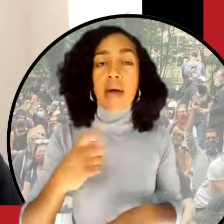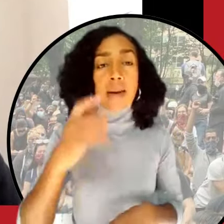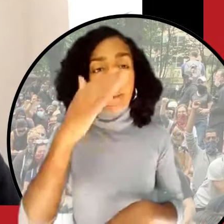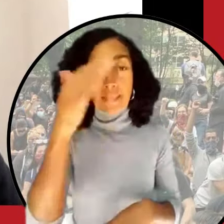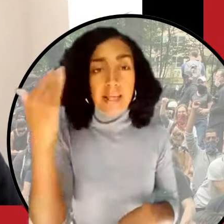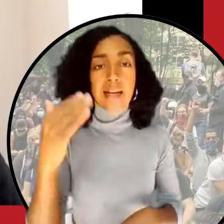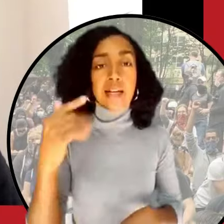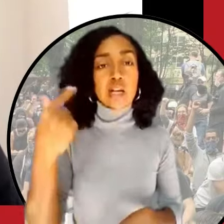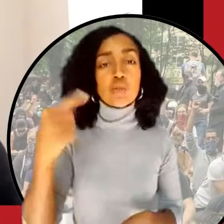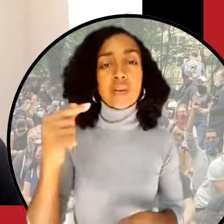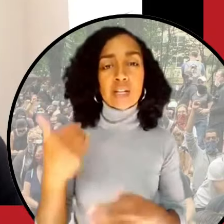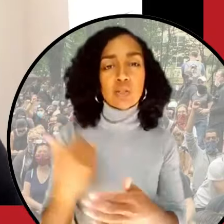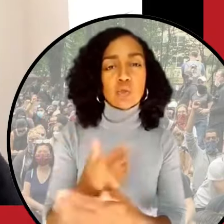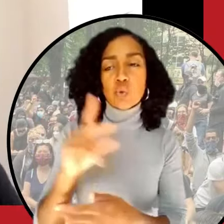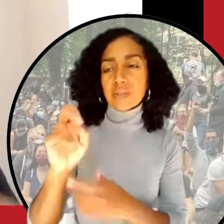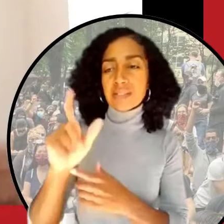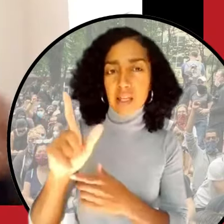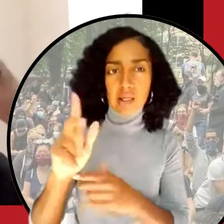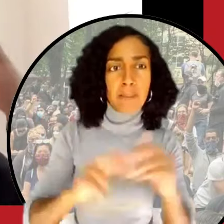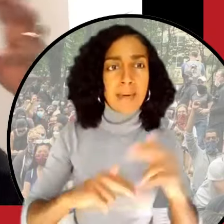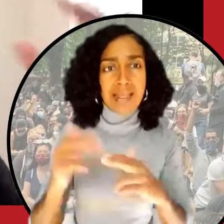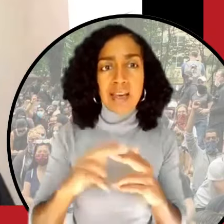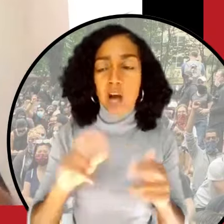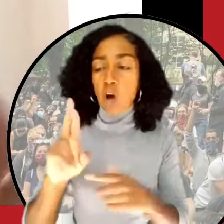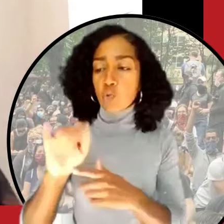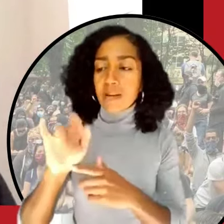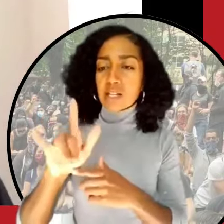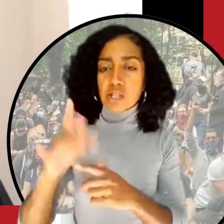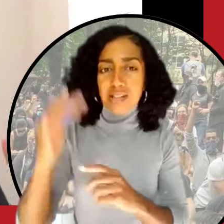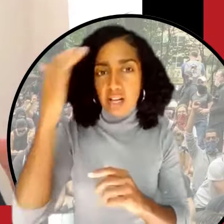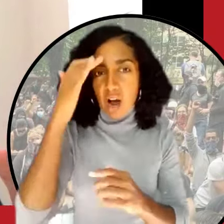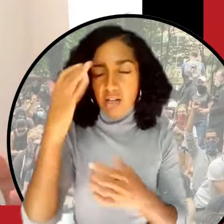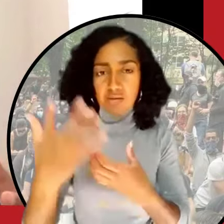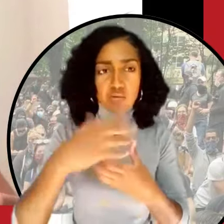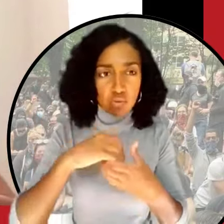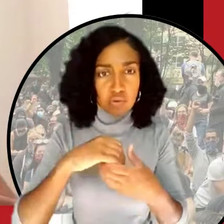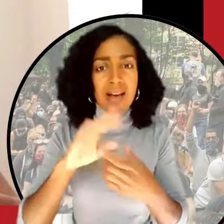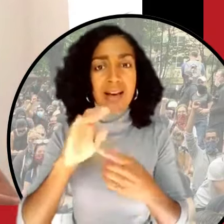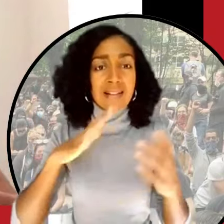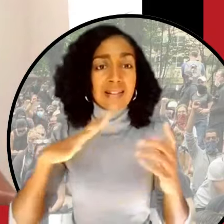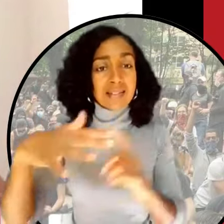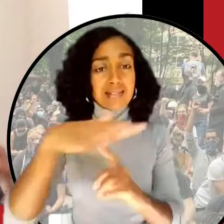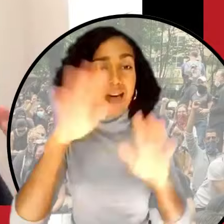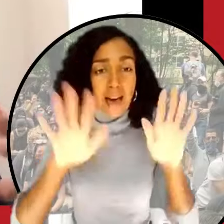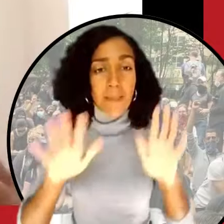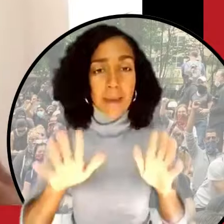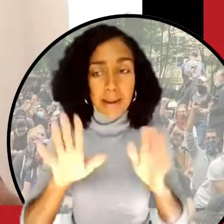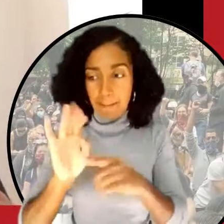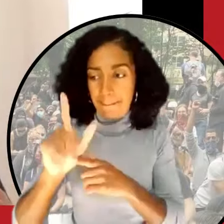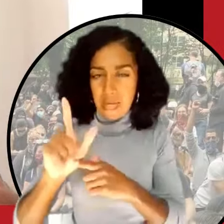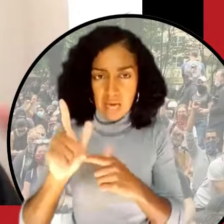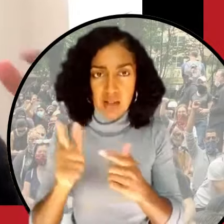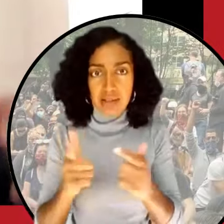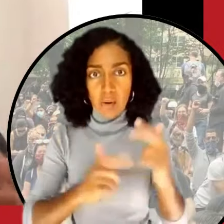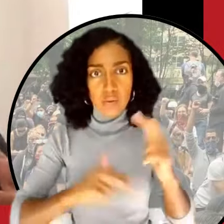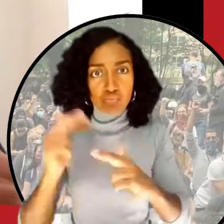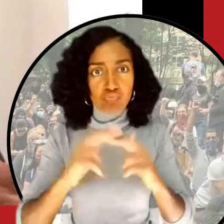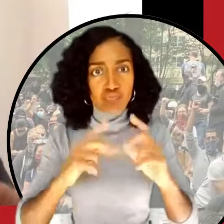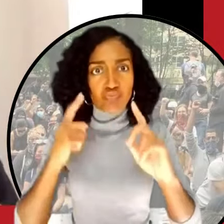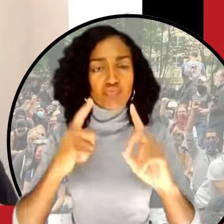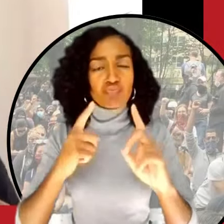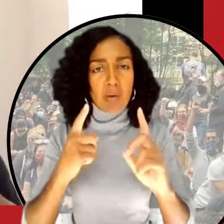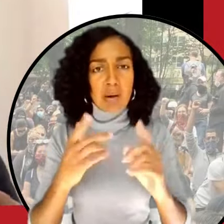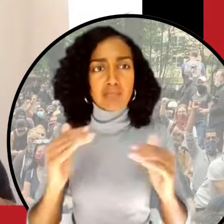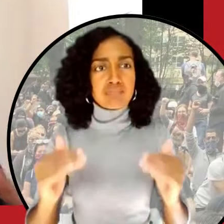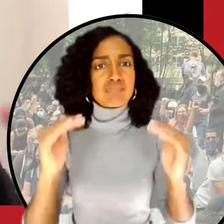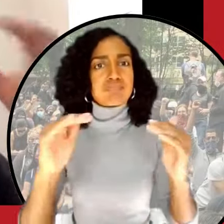climate justice bill that our people deserve, right? There's so much right now that is coming forward because of